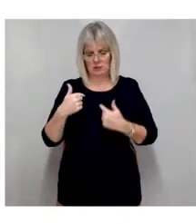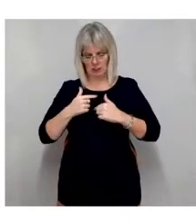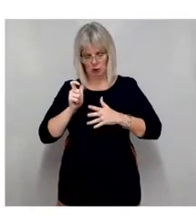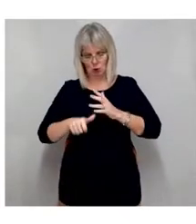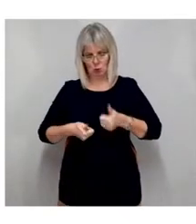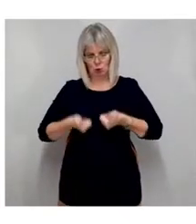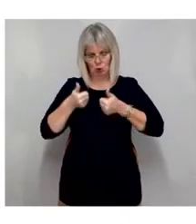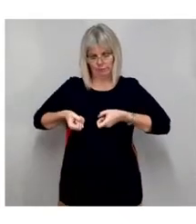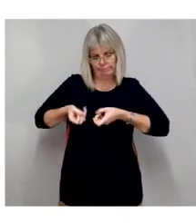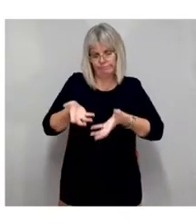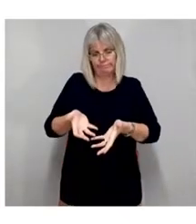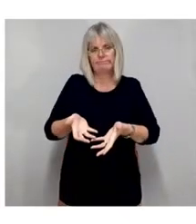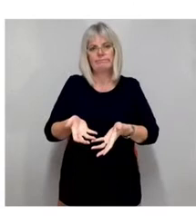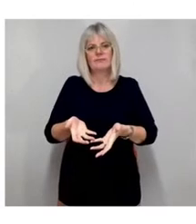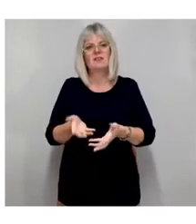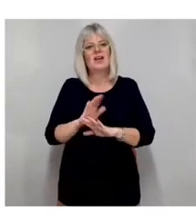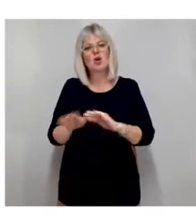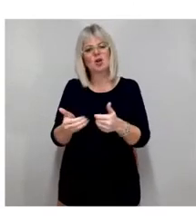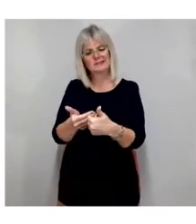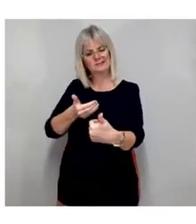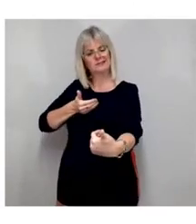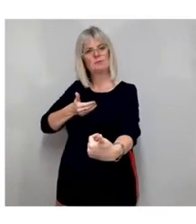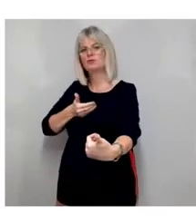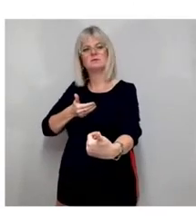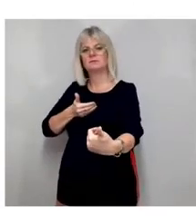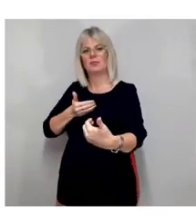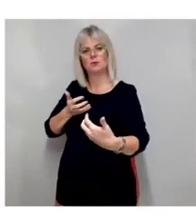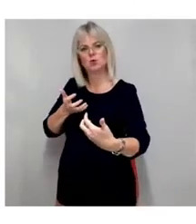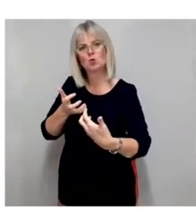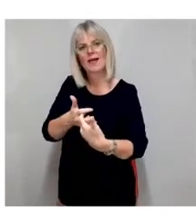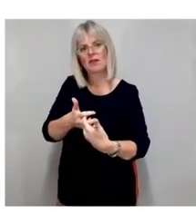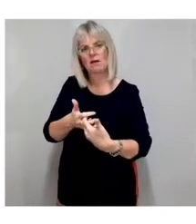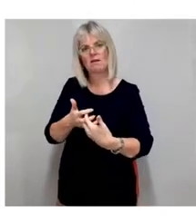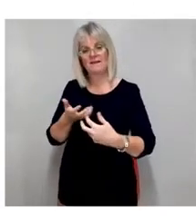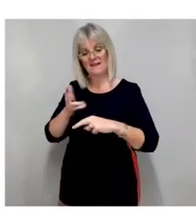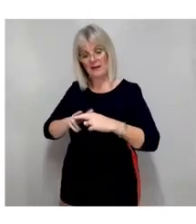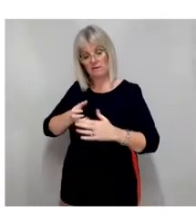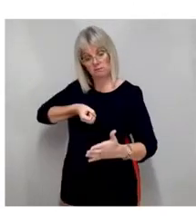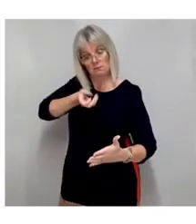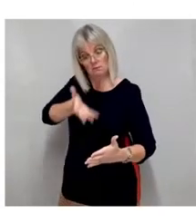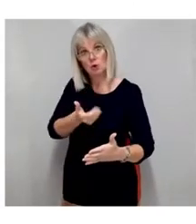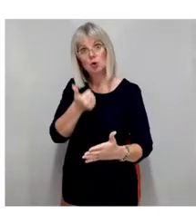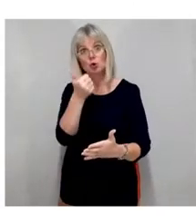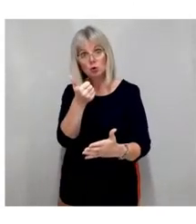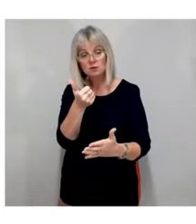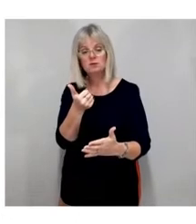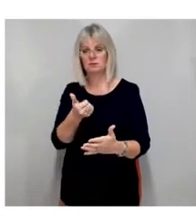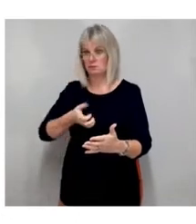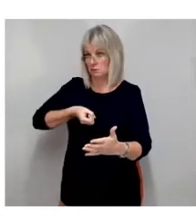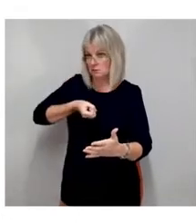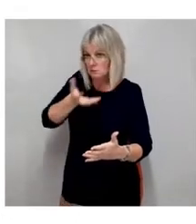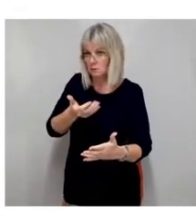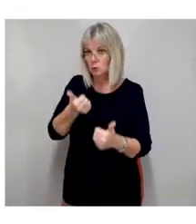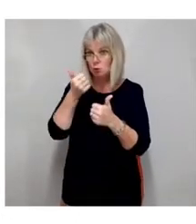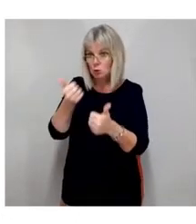different buckets of the organization. We think it comes together. You do good, and by doing good for lots of people, the 2 billion consumers that